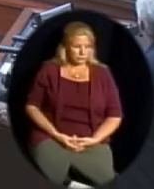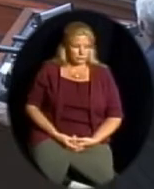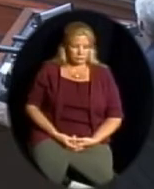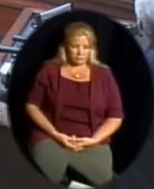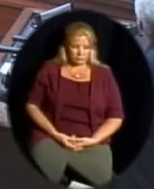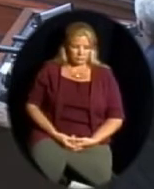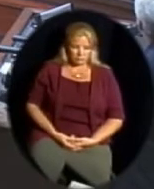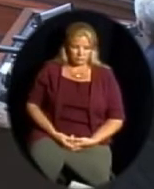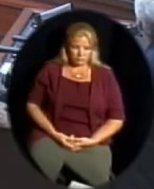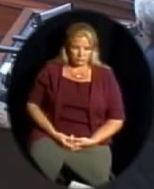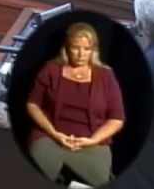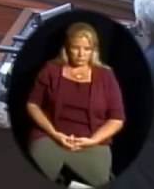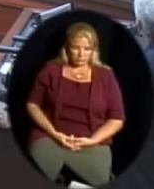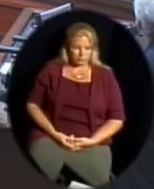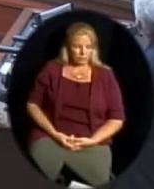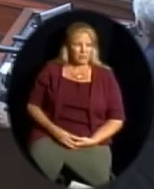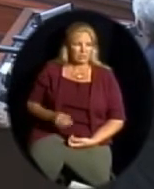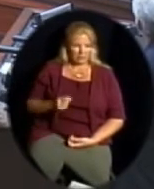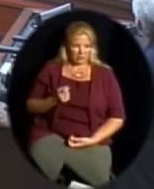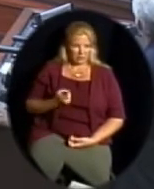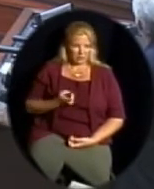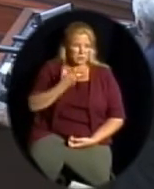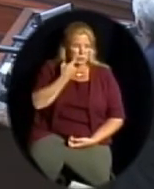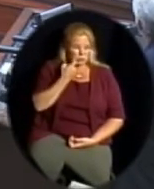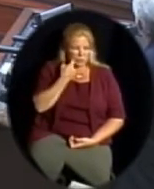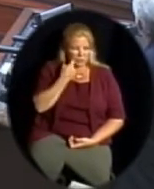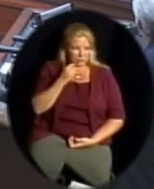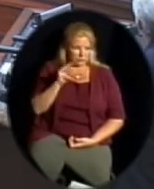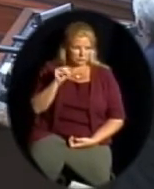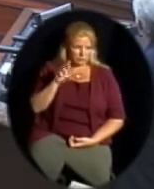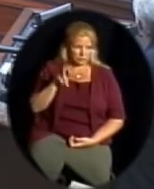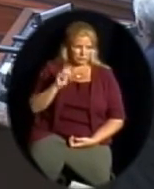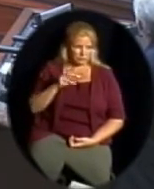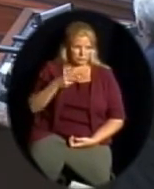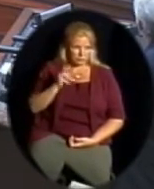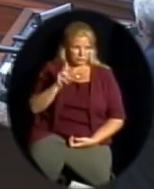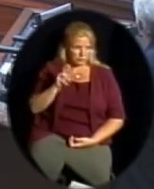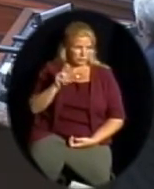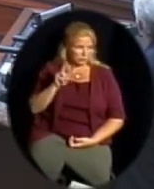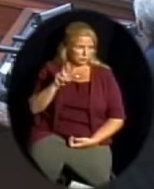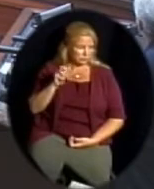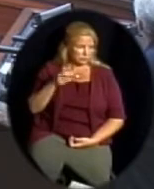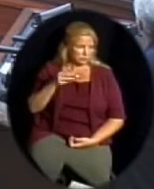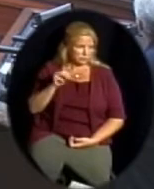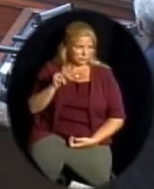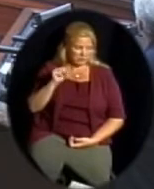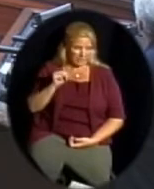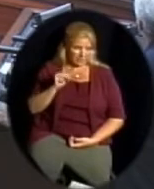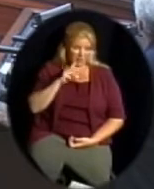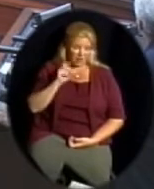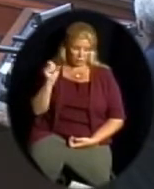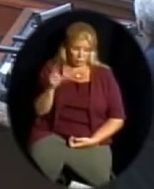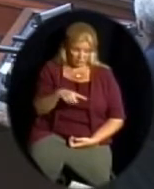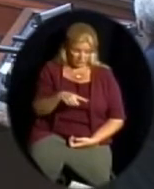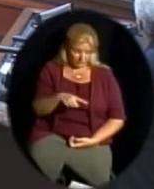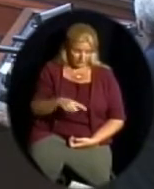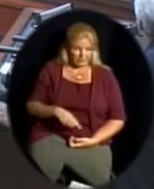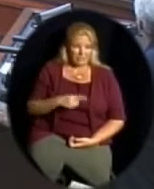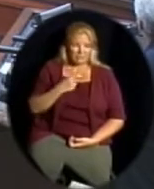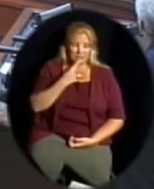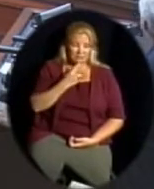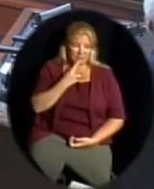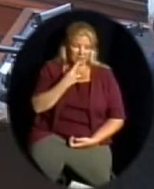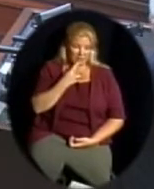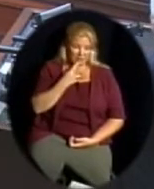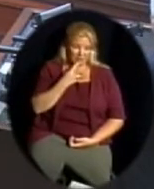Mr. Churchman posed a question earlier in this discussion that I'd like us to talk about if we could, and that is, do we as a board have a preference for an